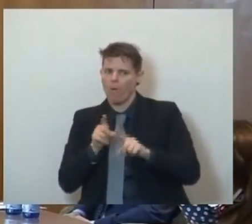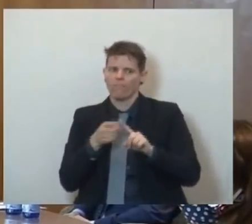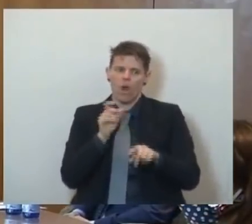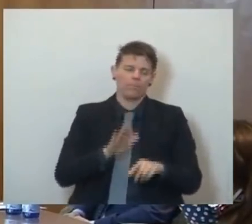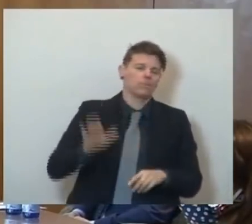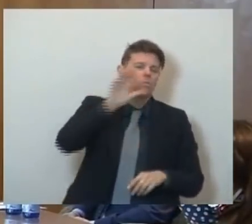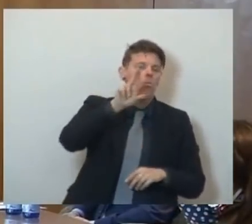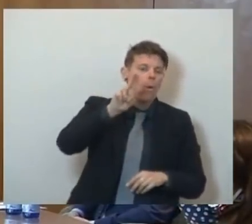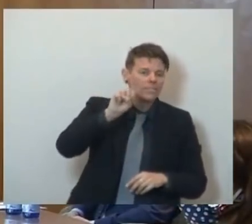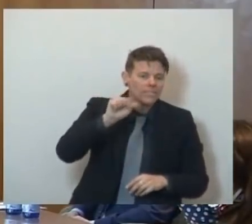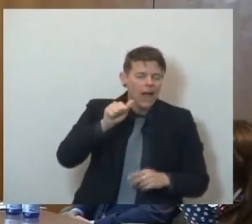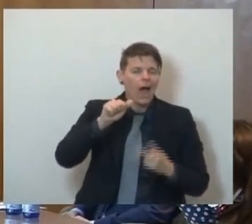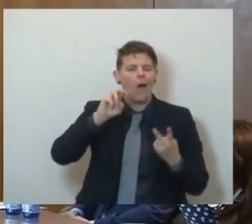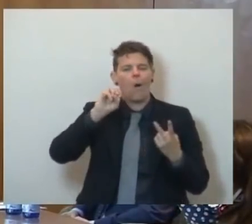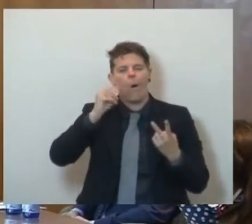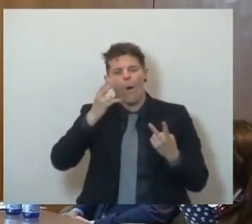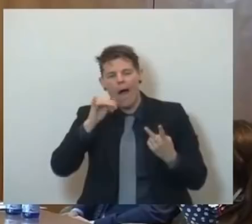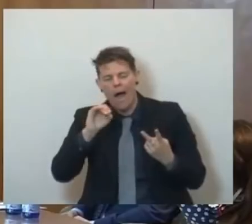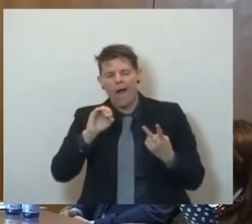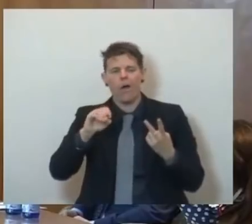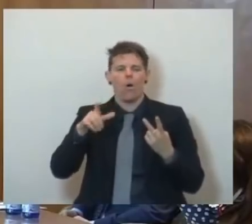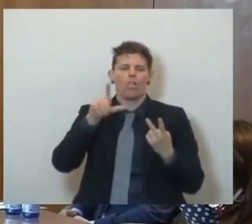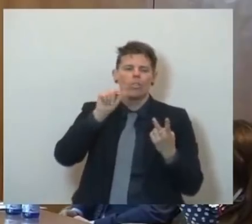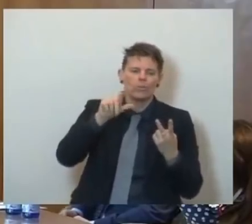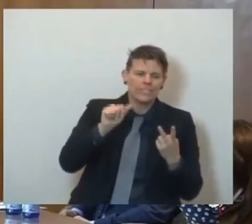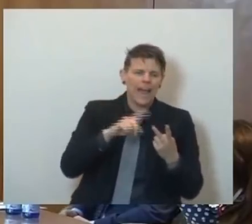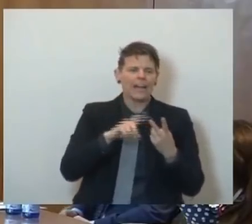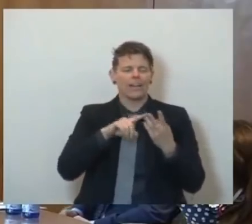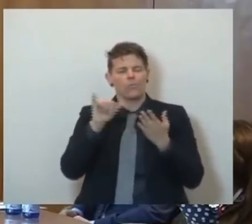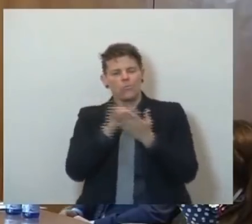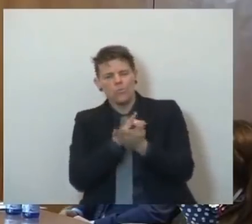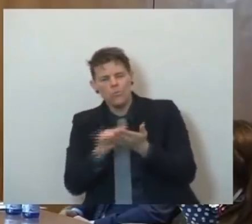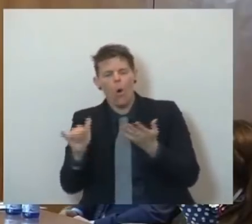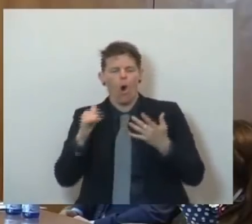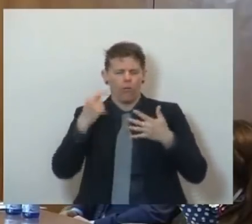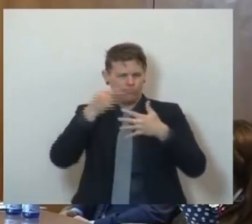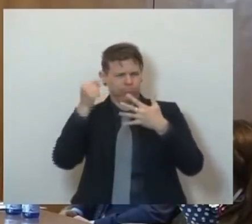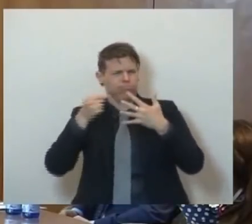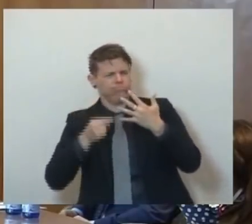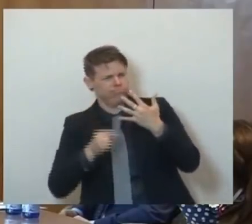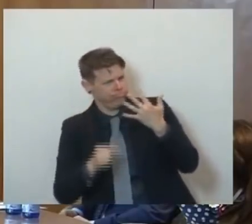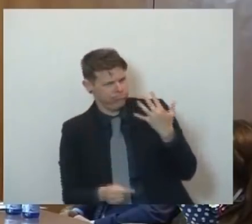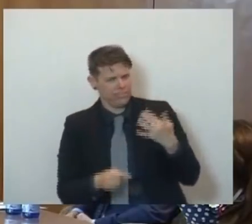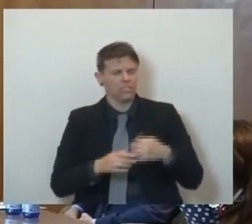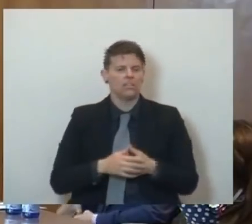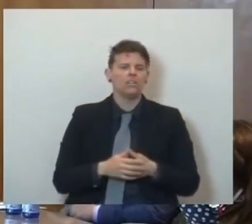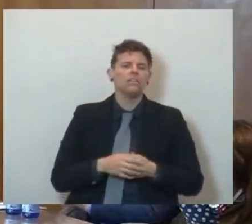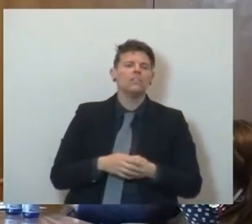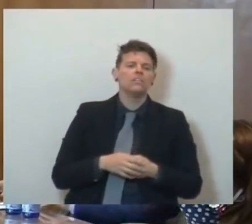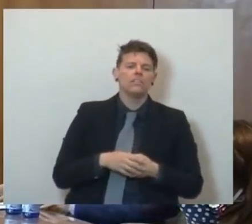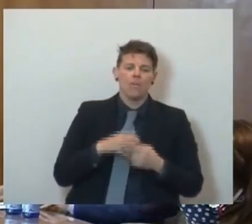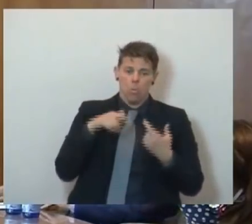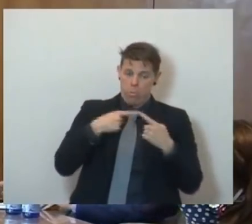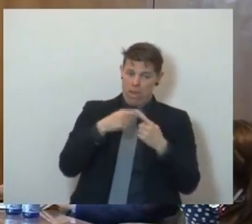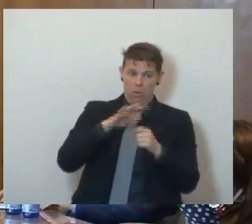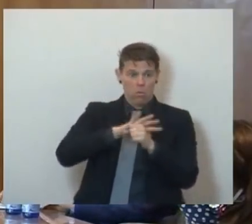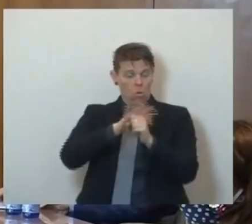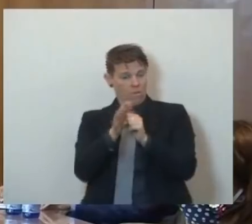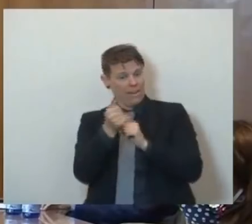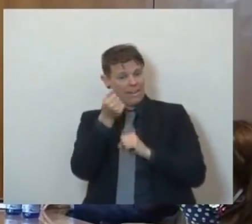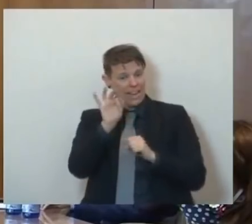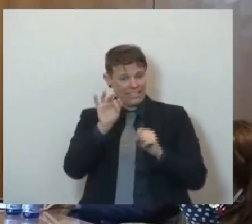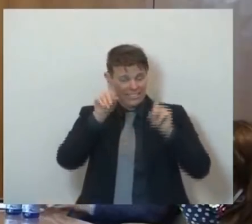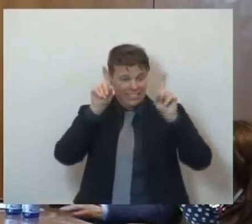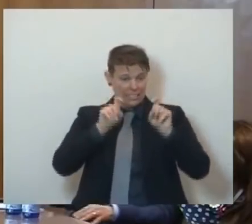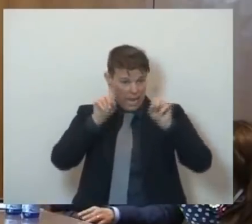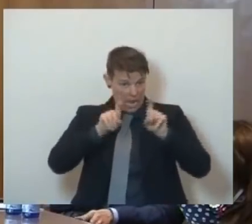Ohio, Louisiana, Illinois, New York, and more, that when wide-scale COVID-19 testing is performed in